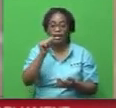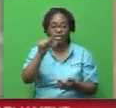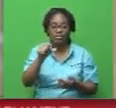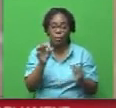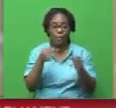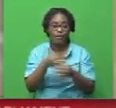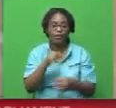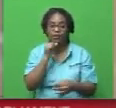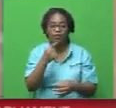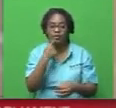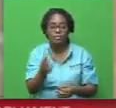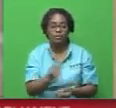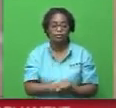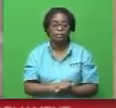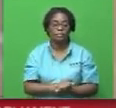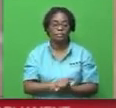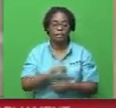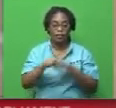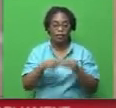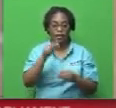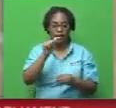ANV Oil and Gas Limited, a total of